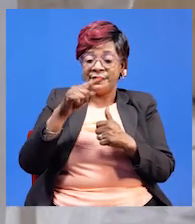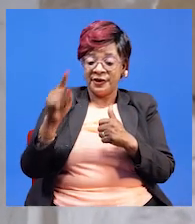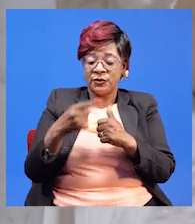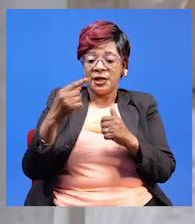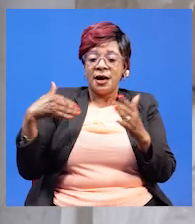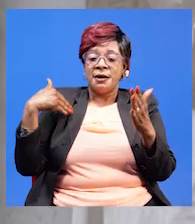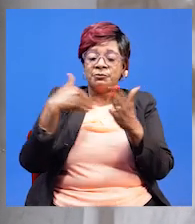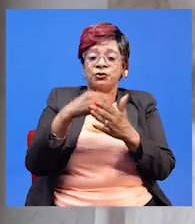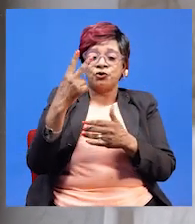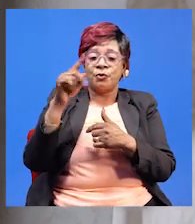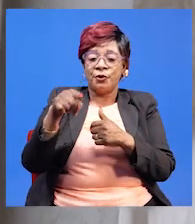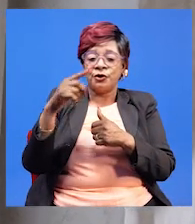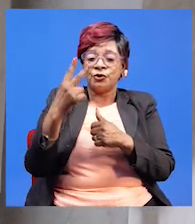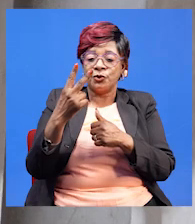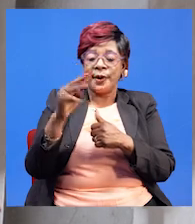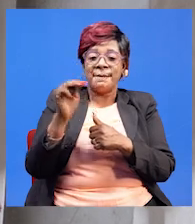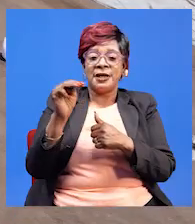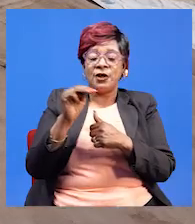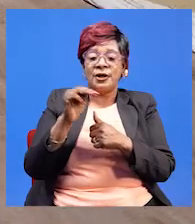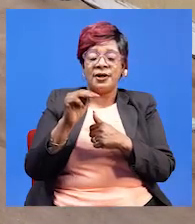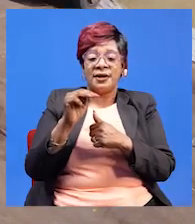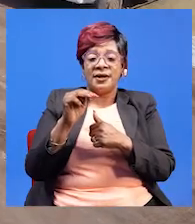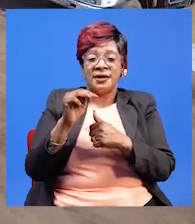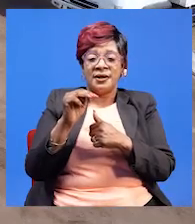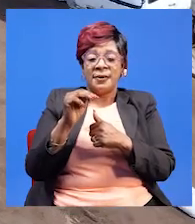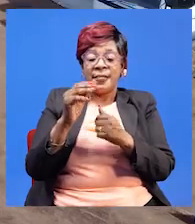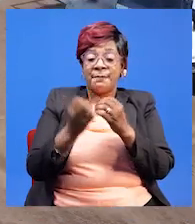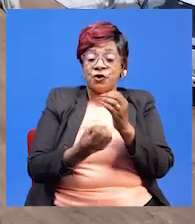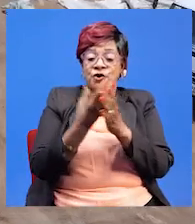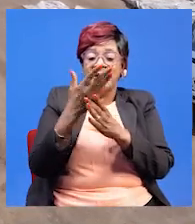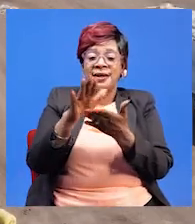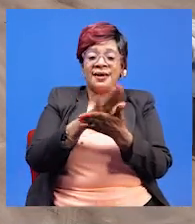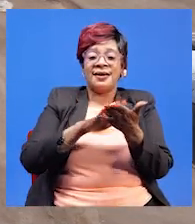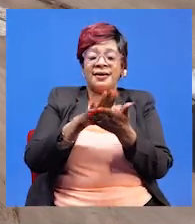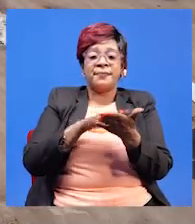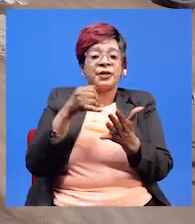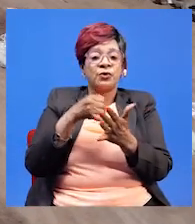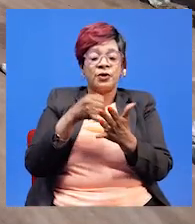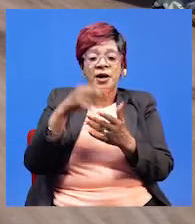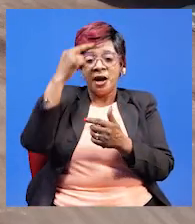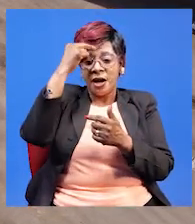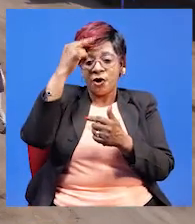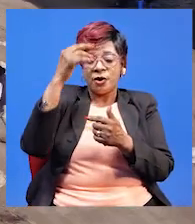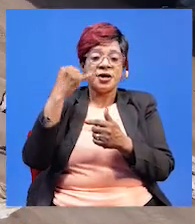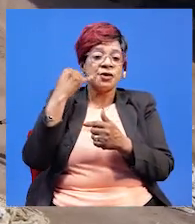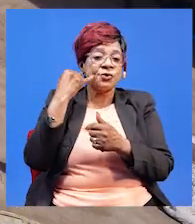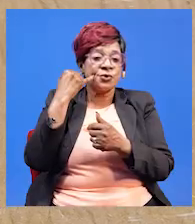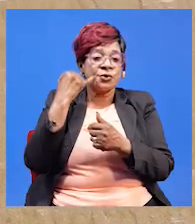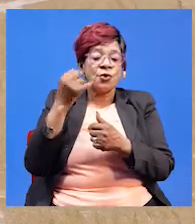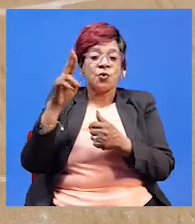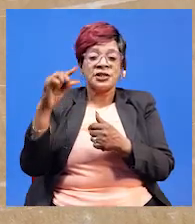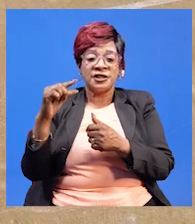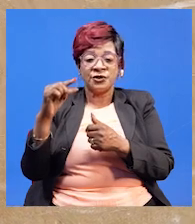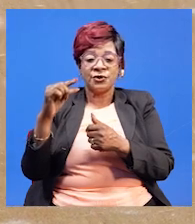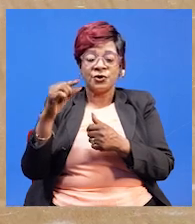845,000 to 2.2 million metric tons. The producing areas include Narok, Nakuru,